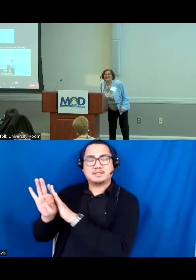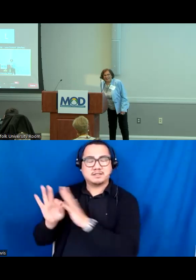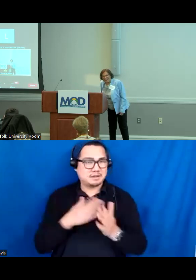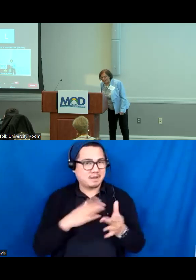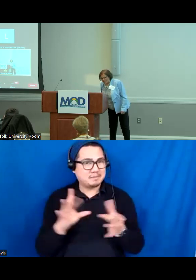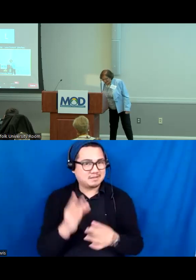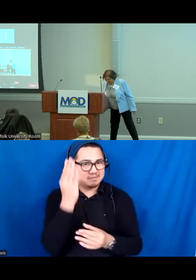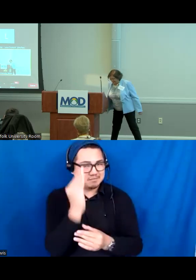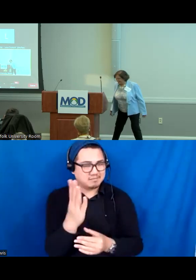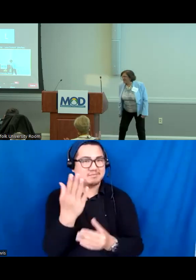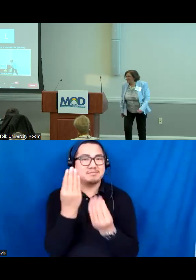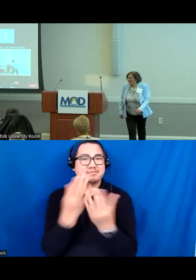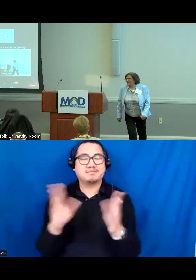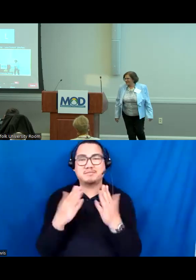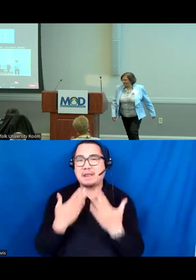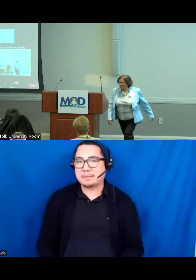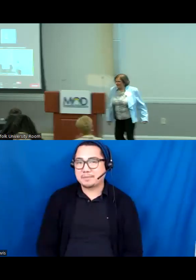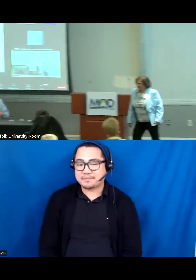message. Thank you all.